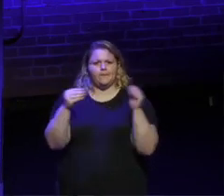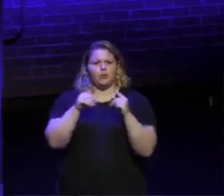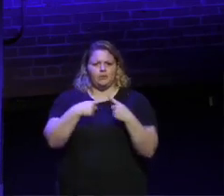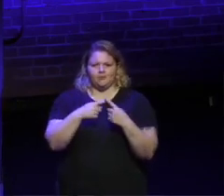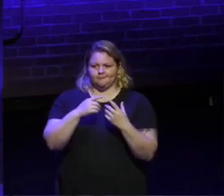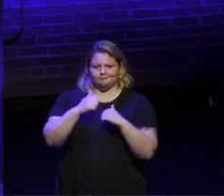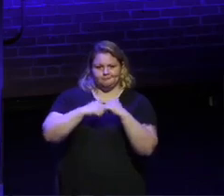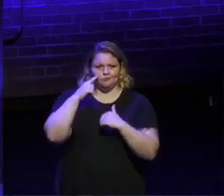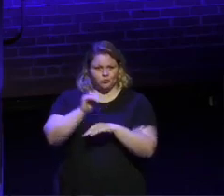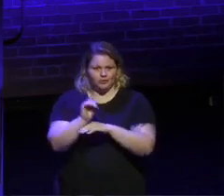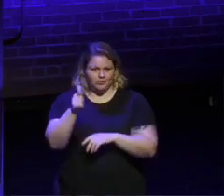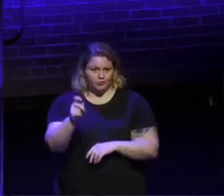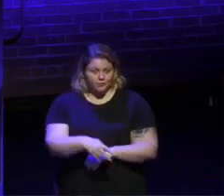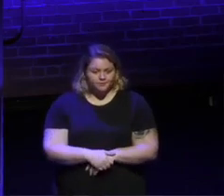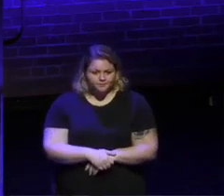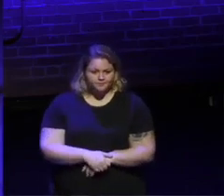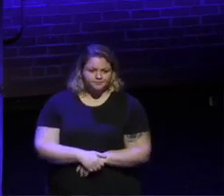friends.